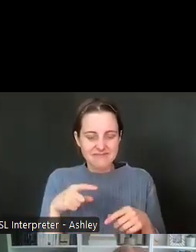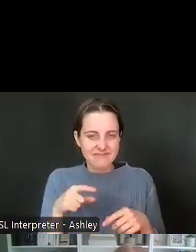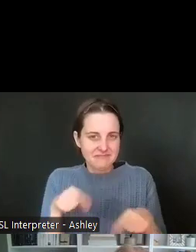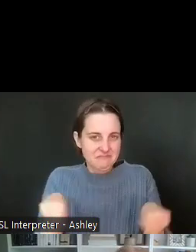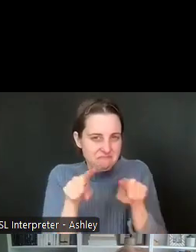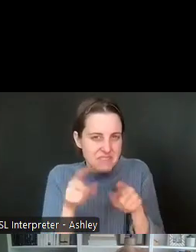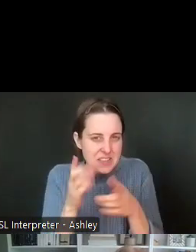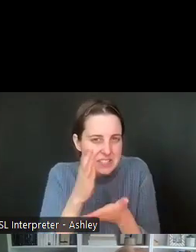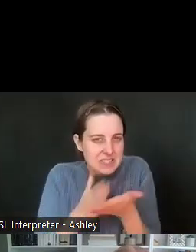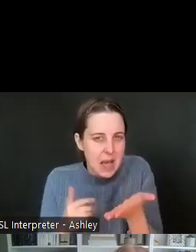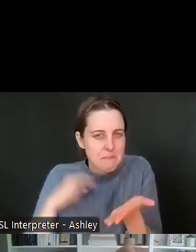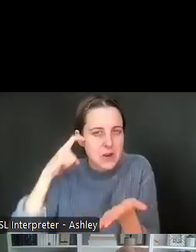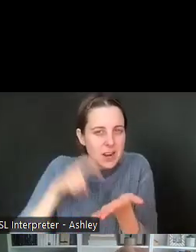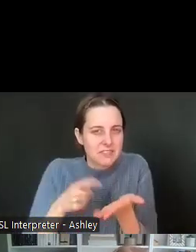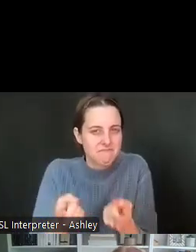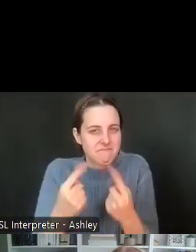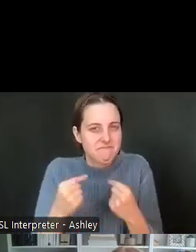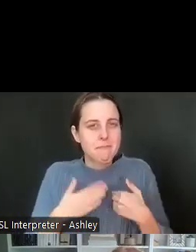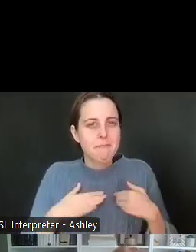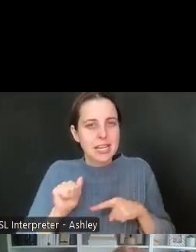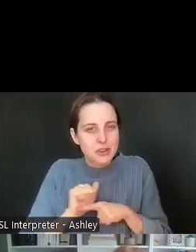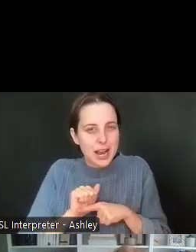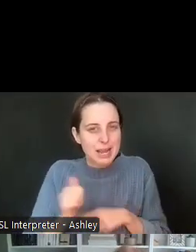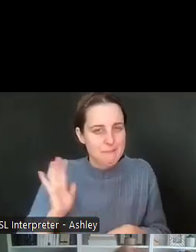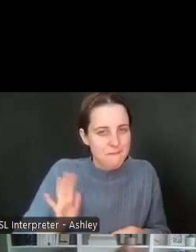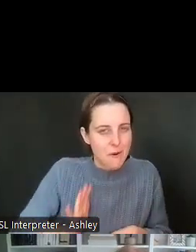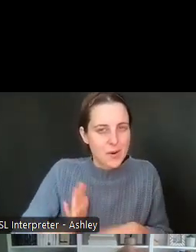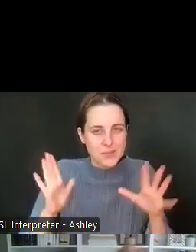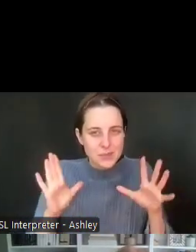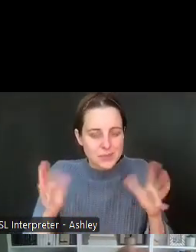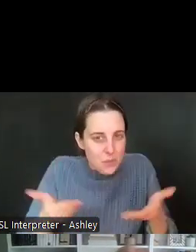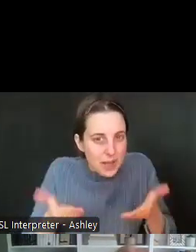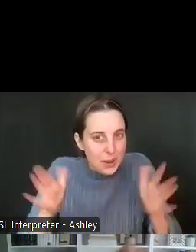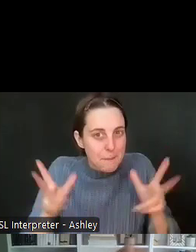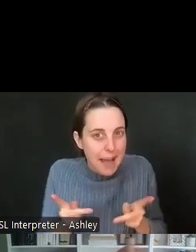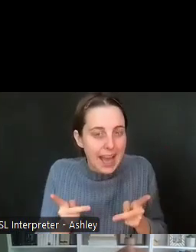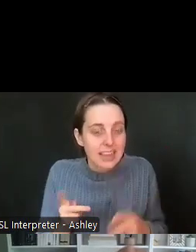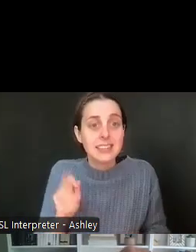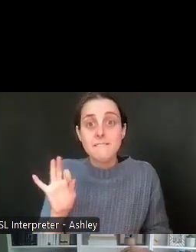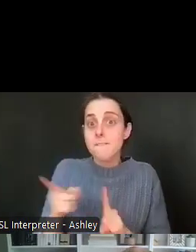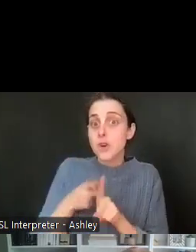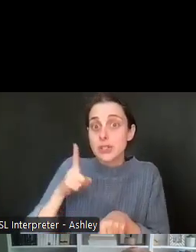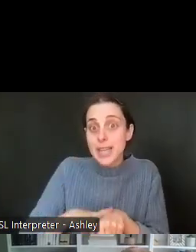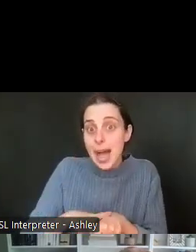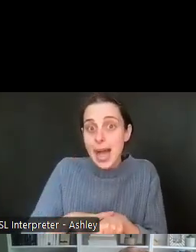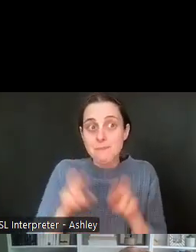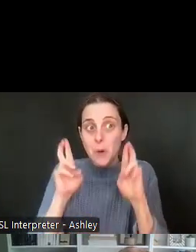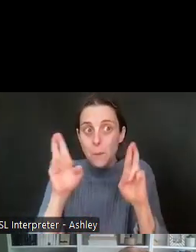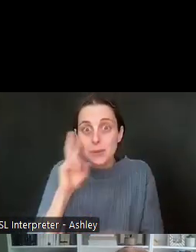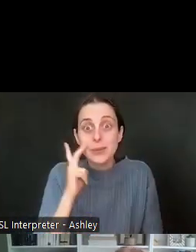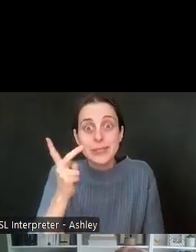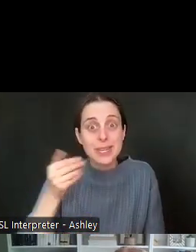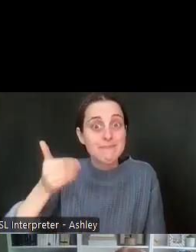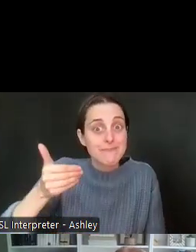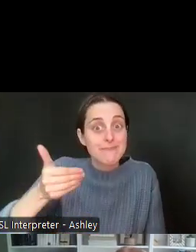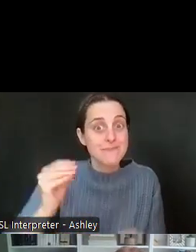and I recognize so many of you, so welcome back. If this is the first time we're working together, I hope it's the first of many times we get to work